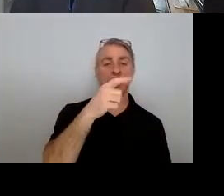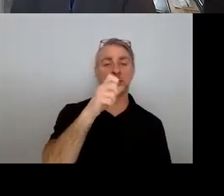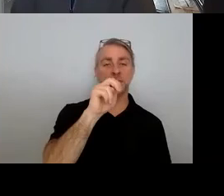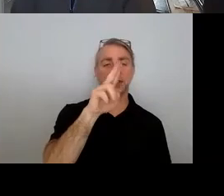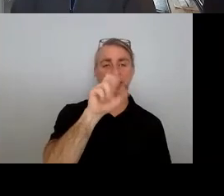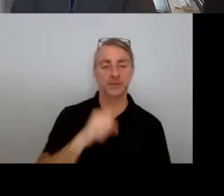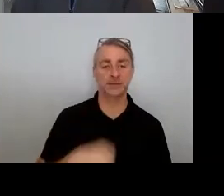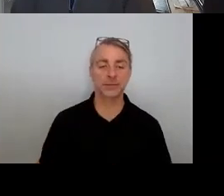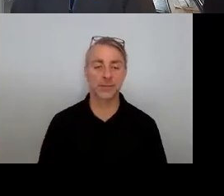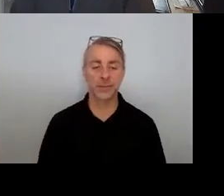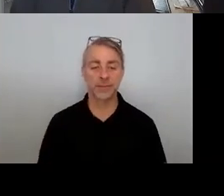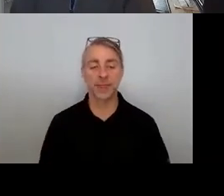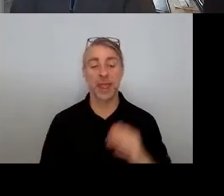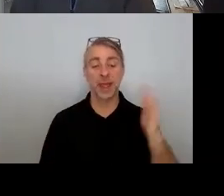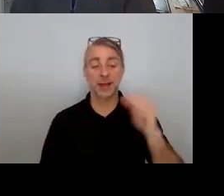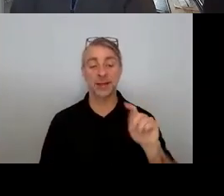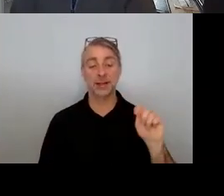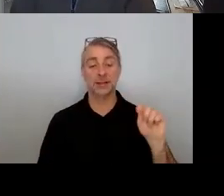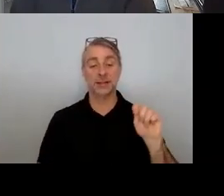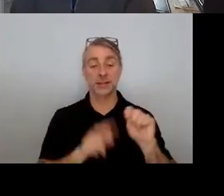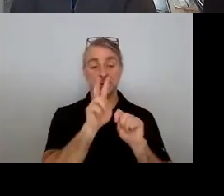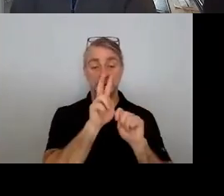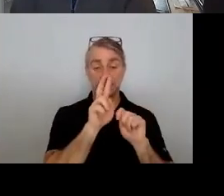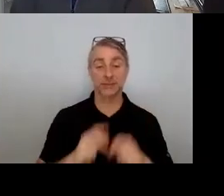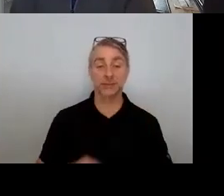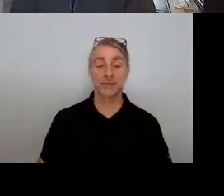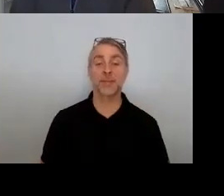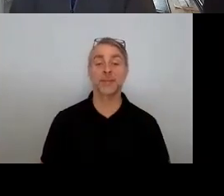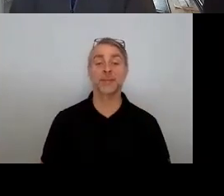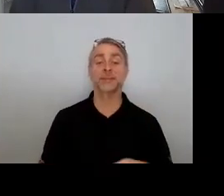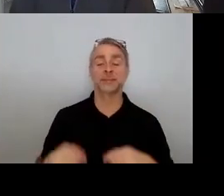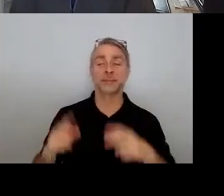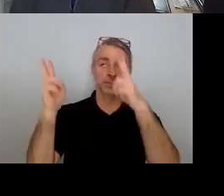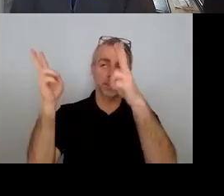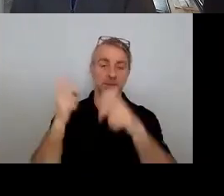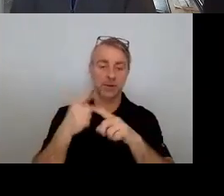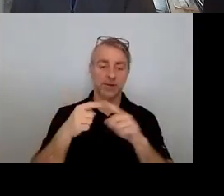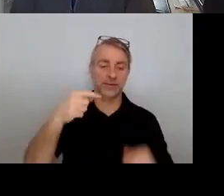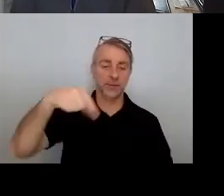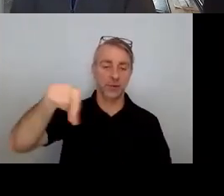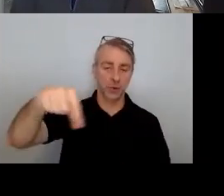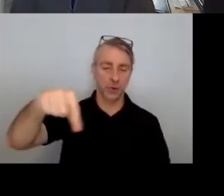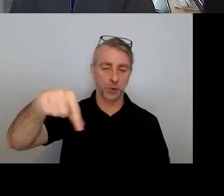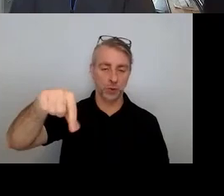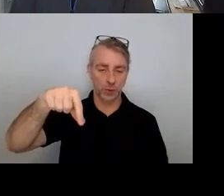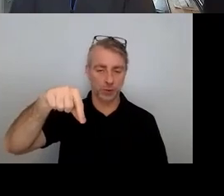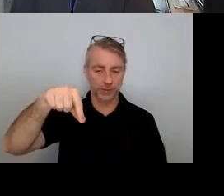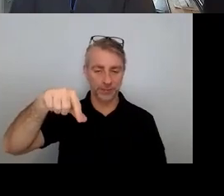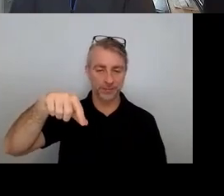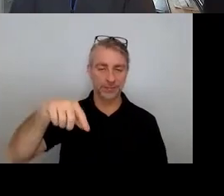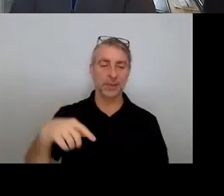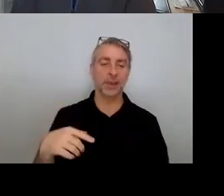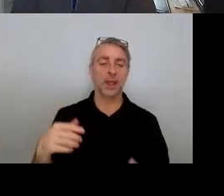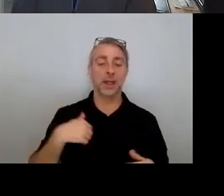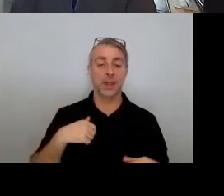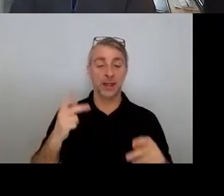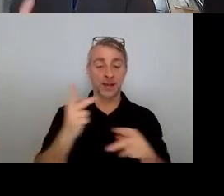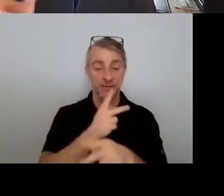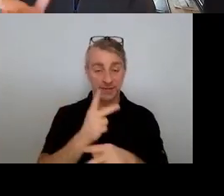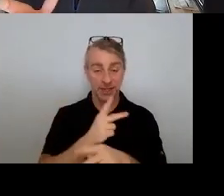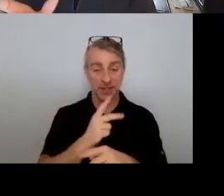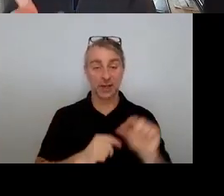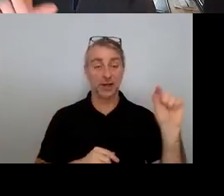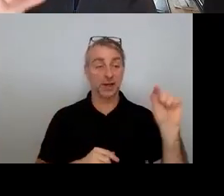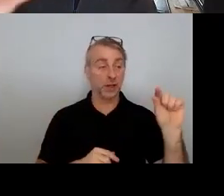estimate, which can be derived from Q in this presentation. So if we have Q in our degrees of freedom, which